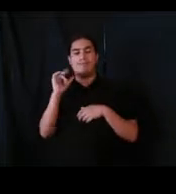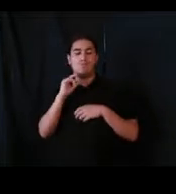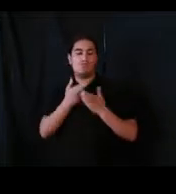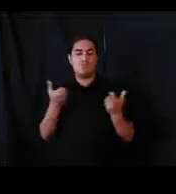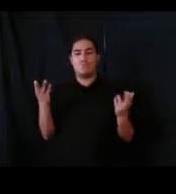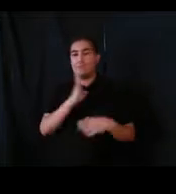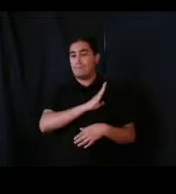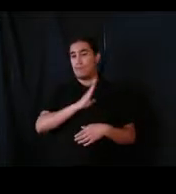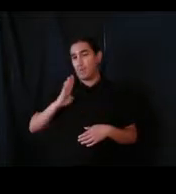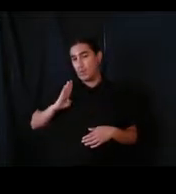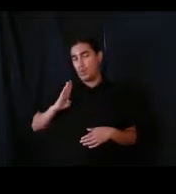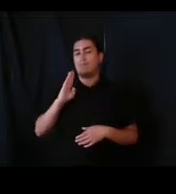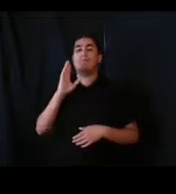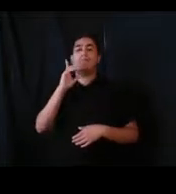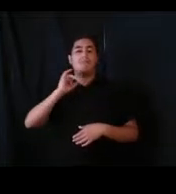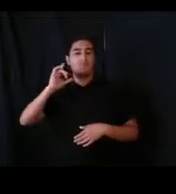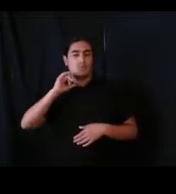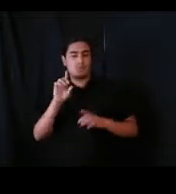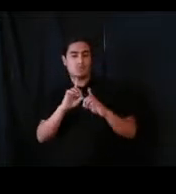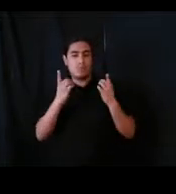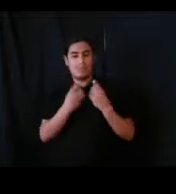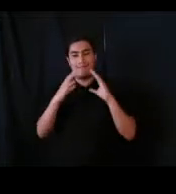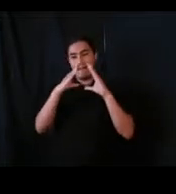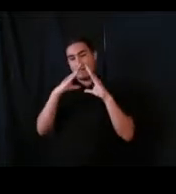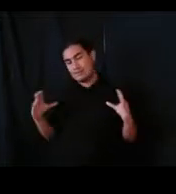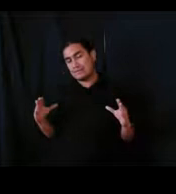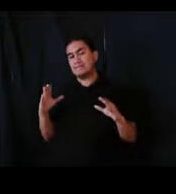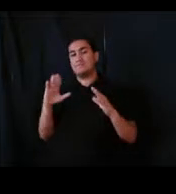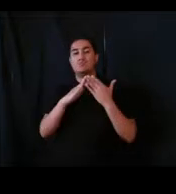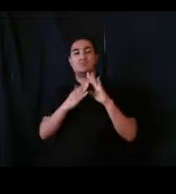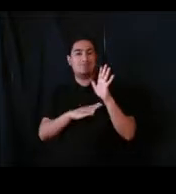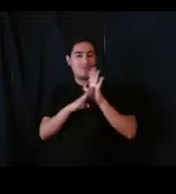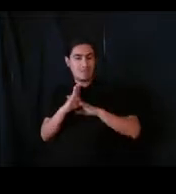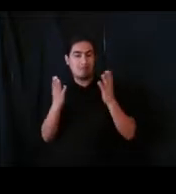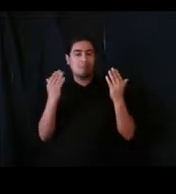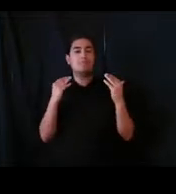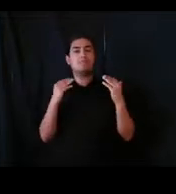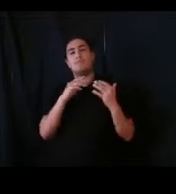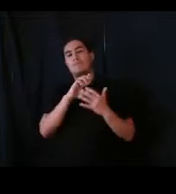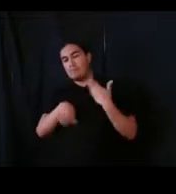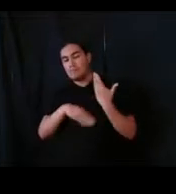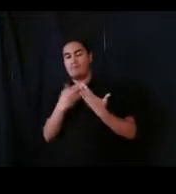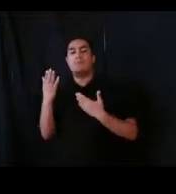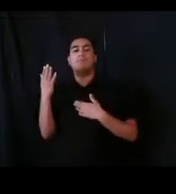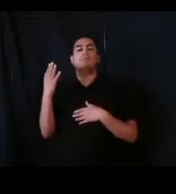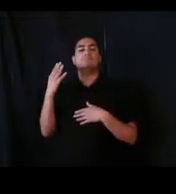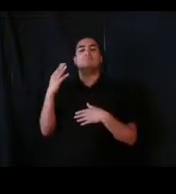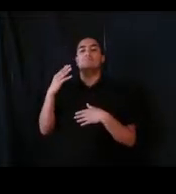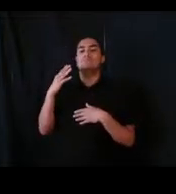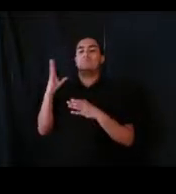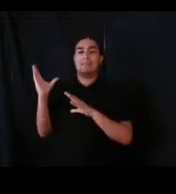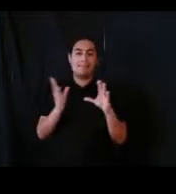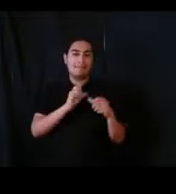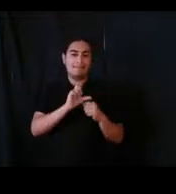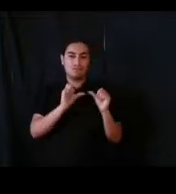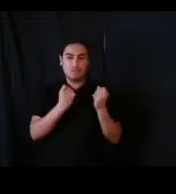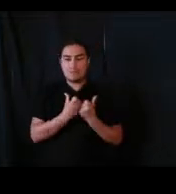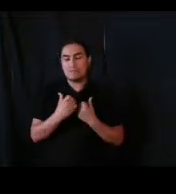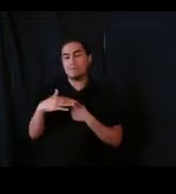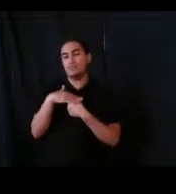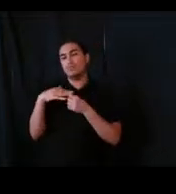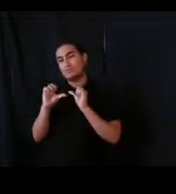board the california department of housing and community development regional transportation planning agencies local